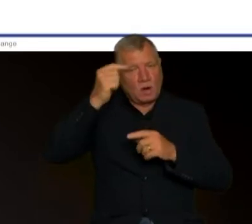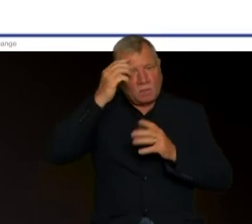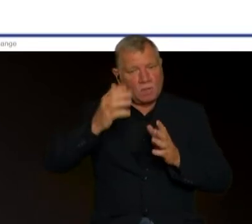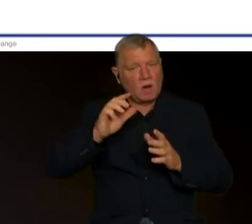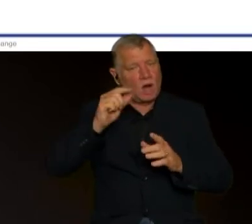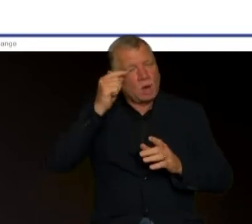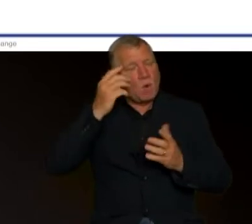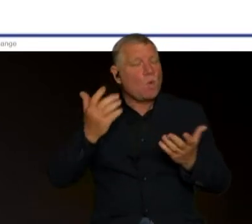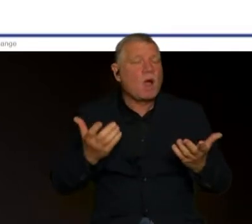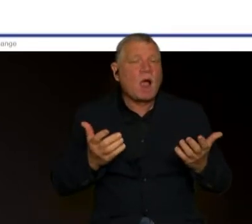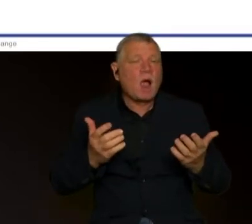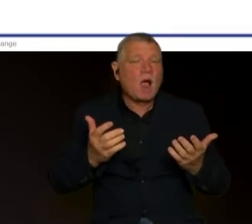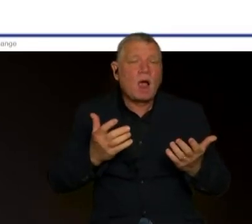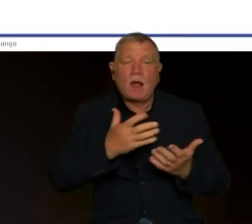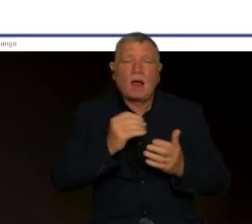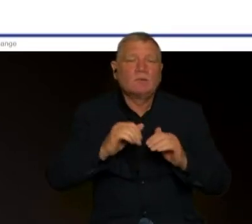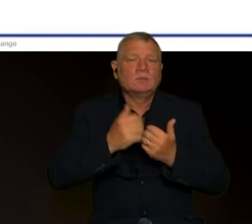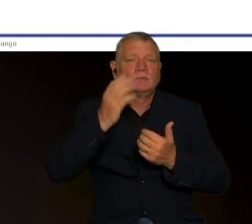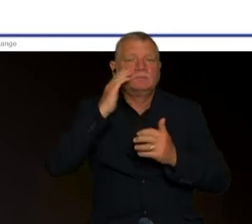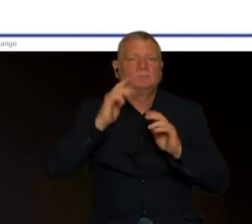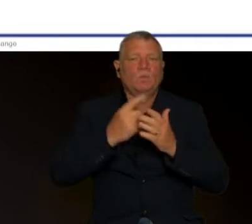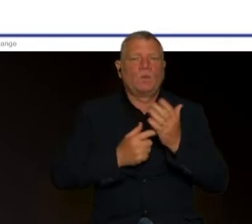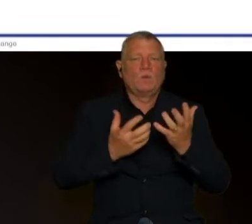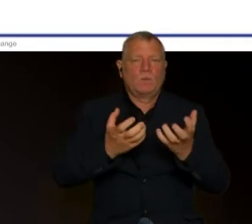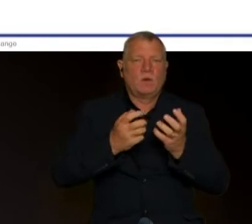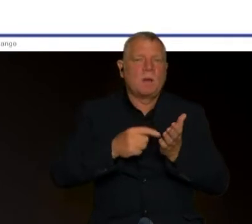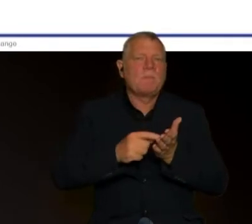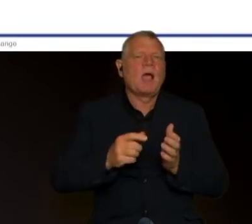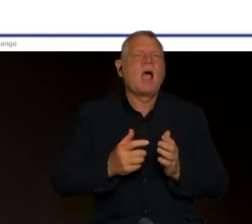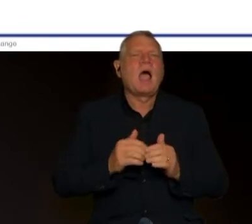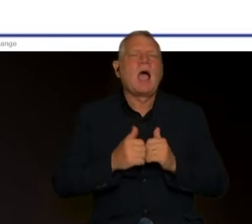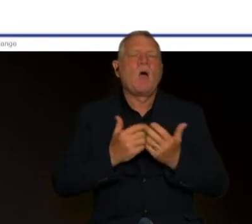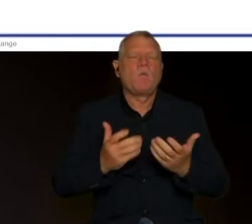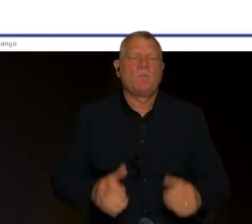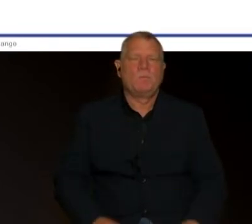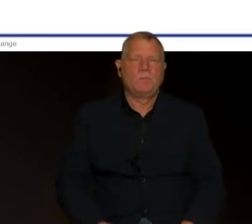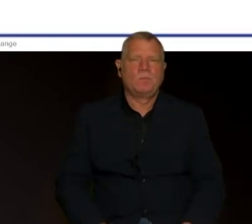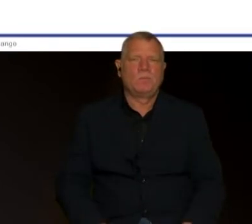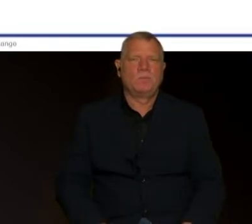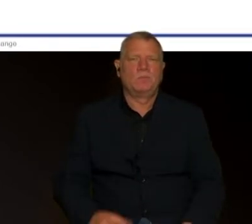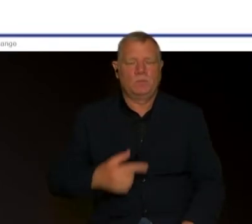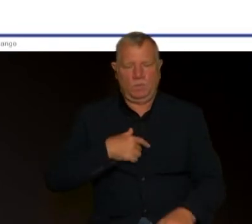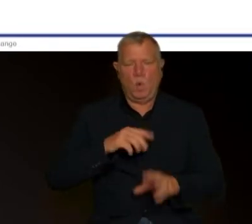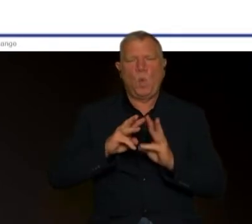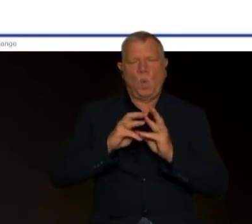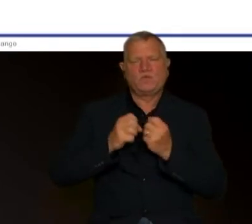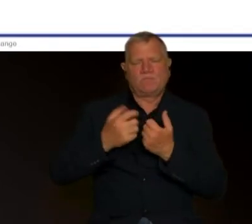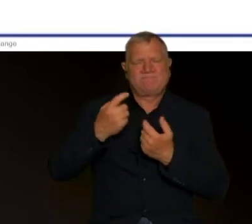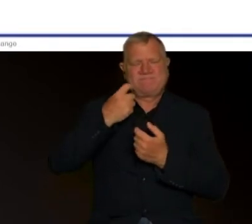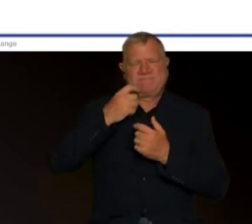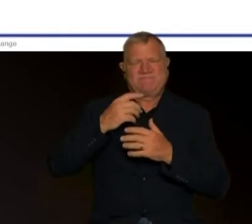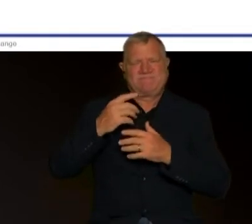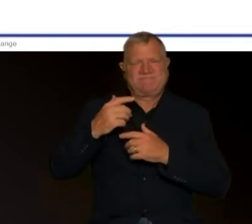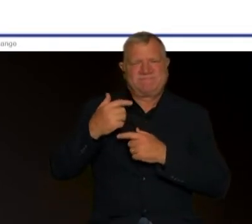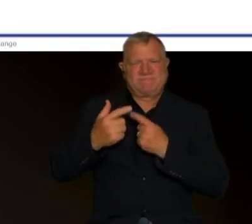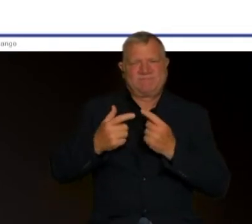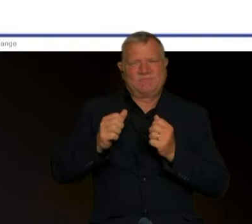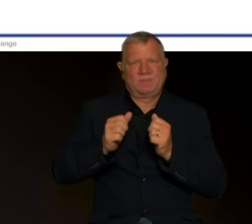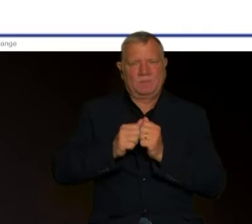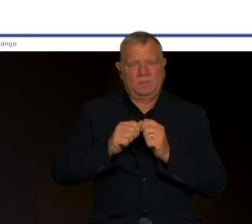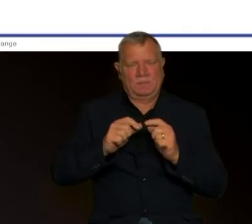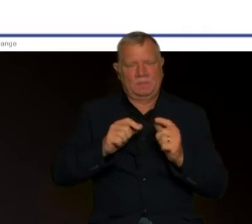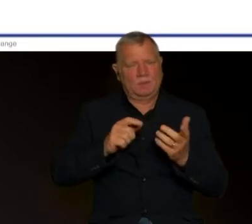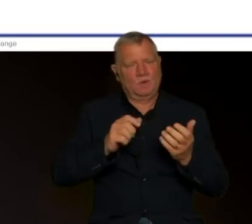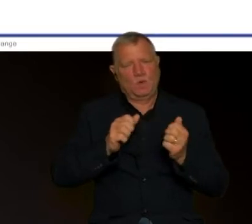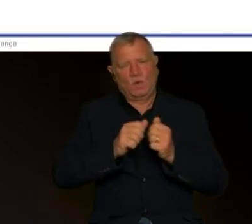what the government and government's vision is. How do they want to pay? How does the government want to pay? So we did these workshops with